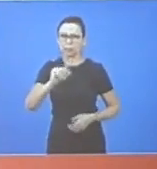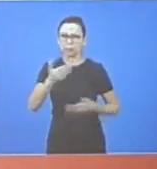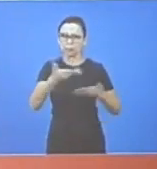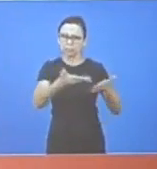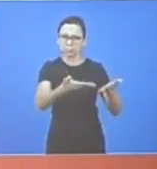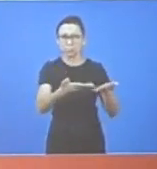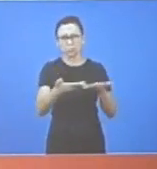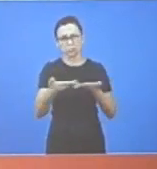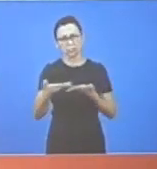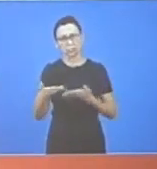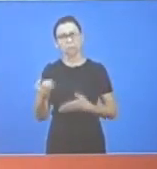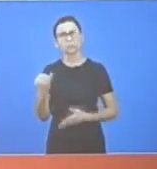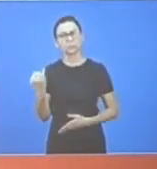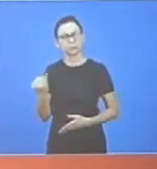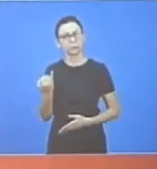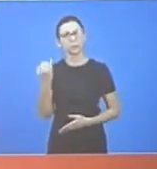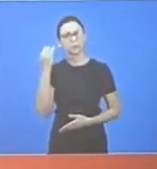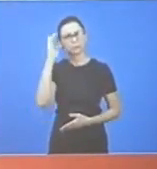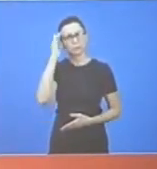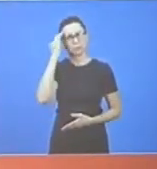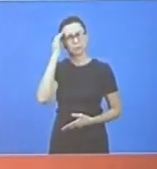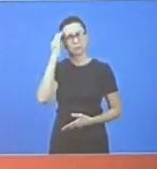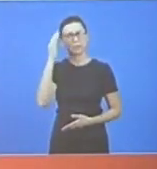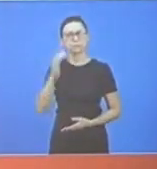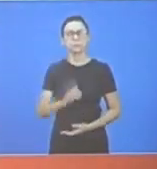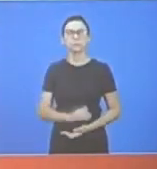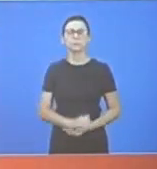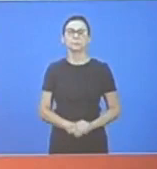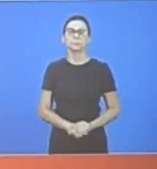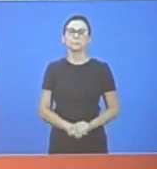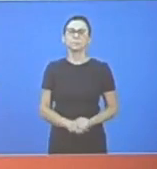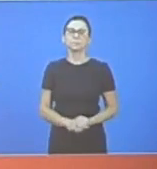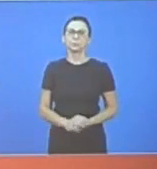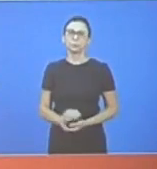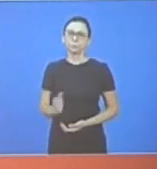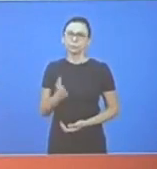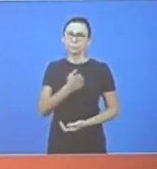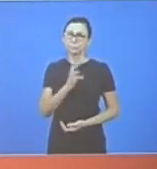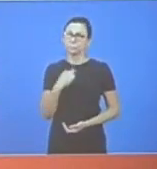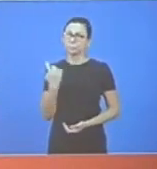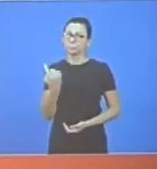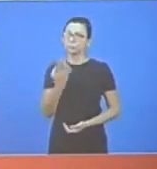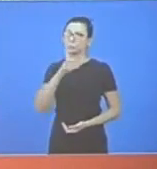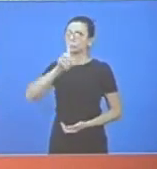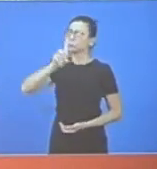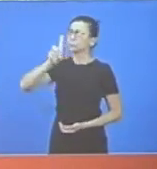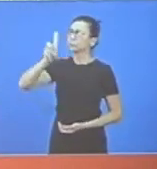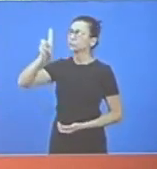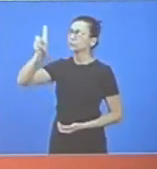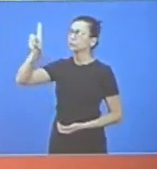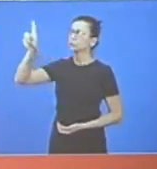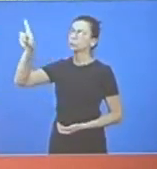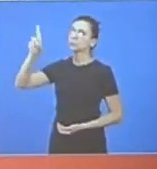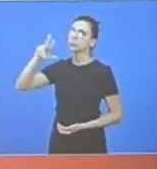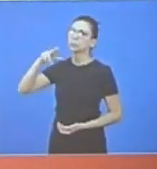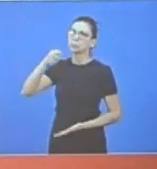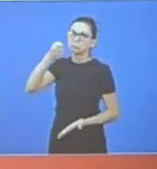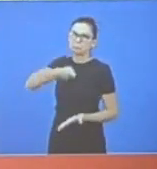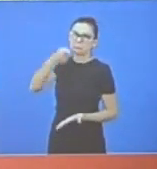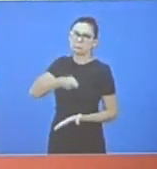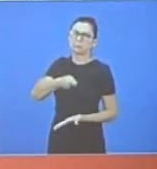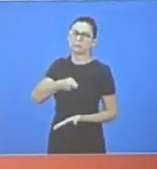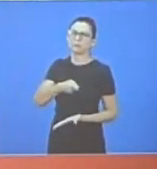No, it's an invitation. This is important to know. It's not mandatory. Our God, he